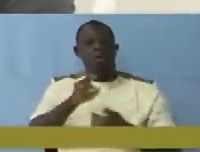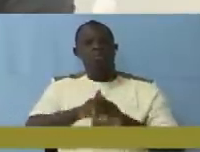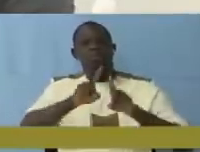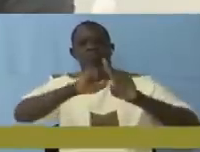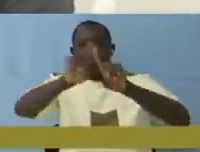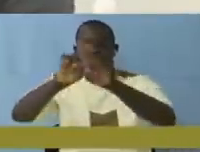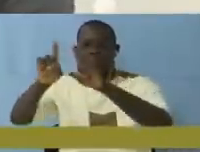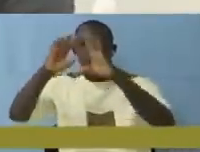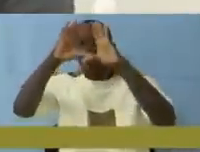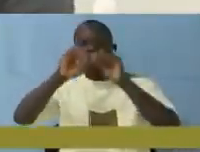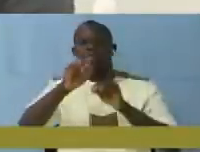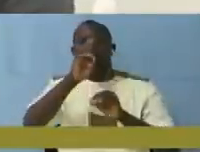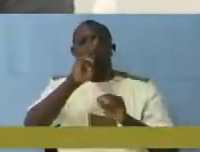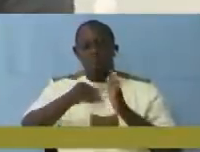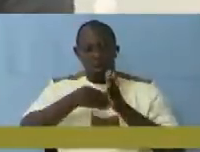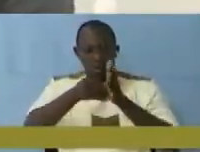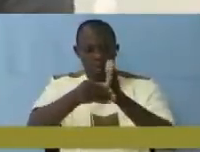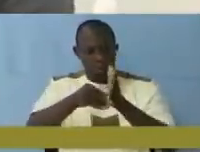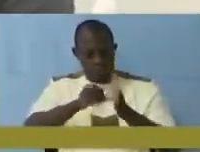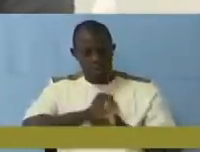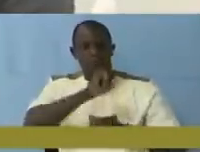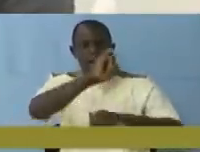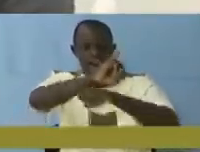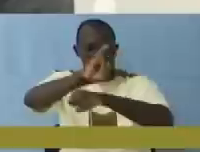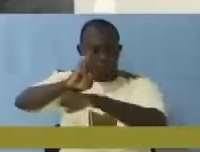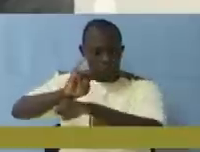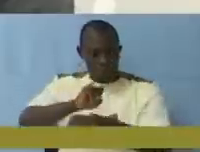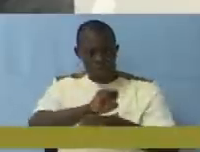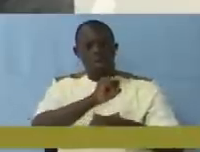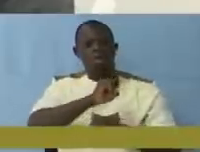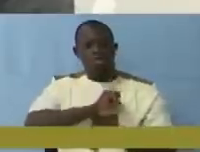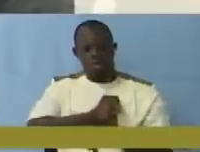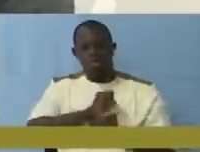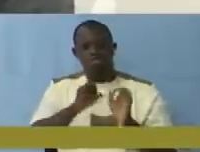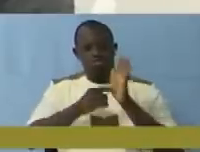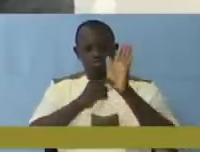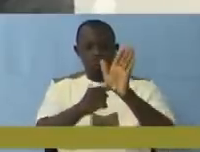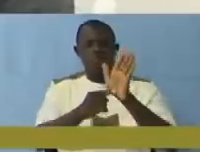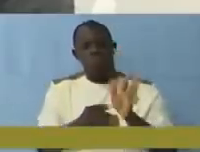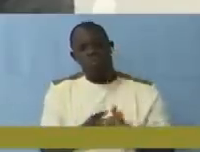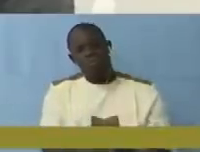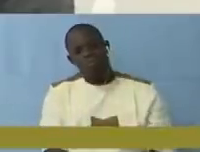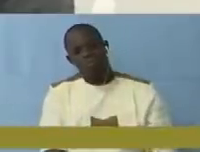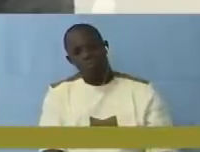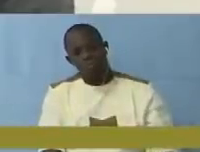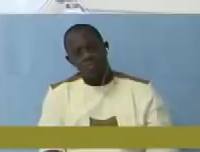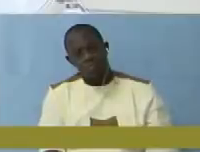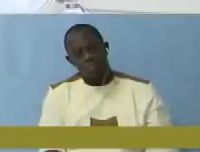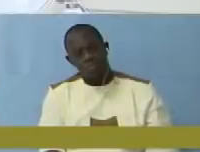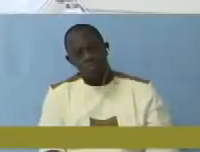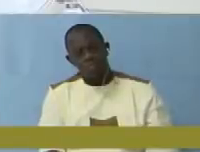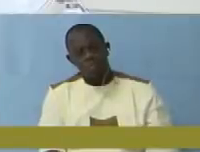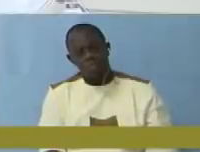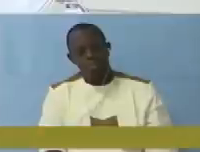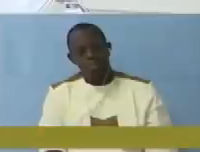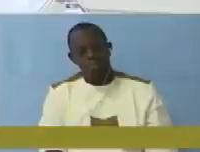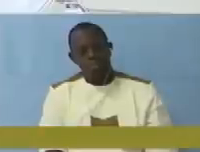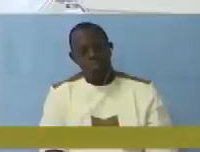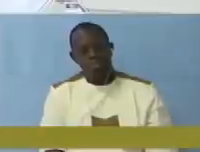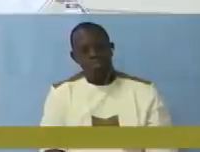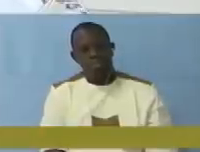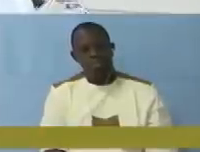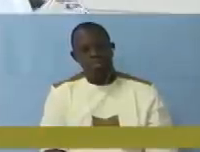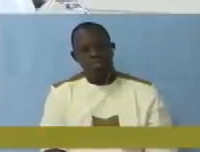no director melu benunje momo ni mo bengonyi bekeri momo ko ke fa itande ntela munyi bunda kare la nyaton ko ntela munyi bunda kare la nyaton ko